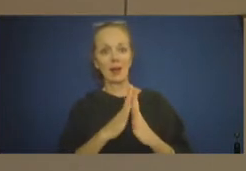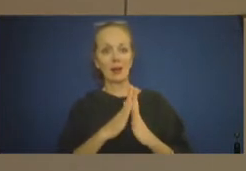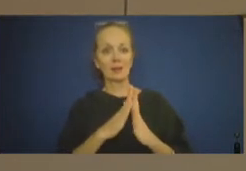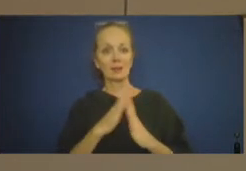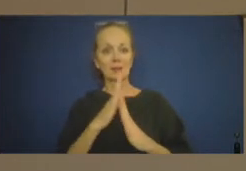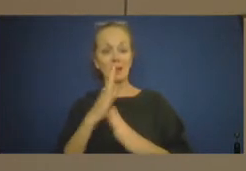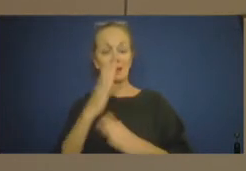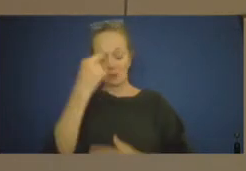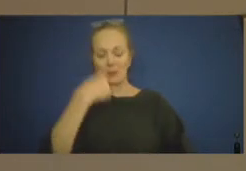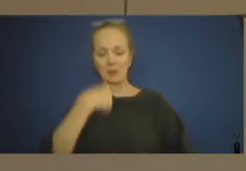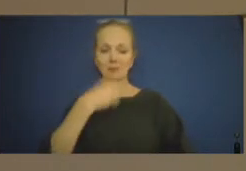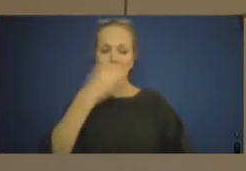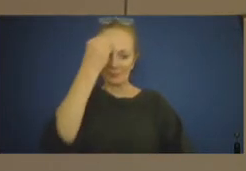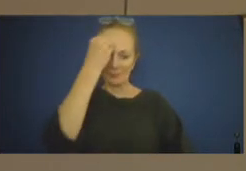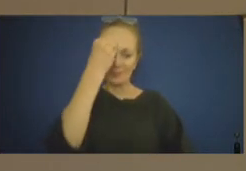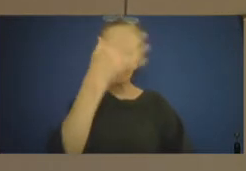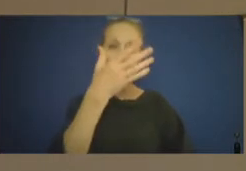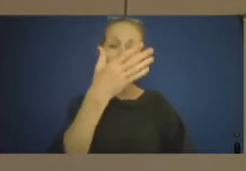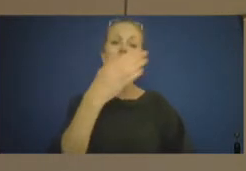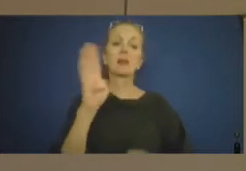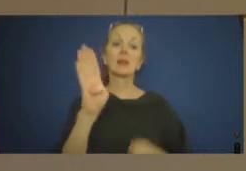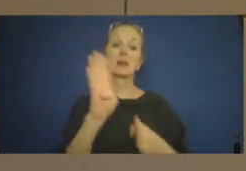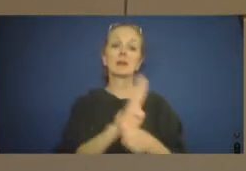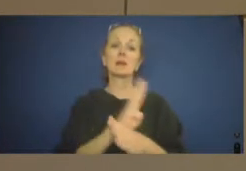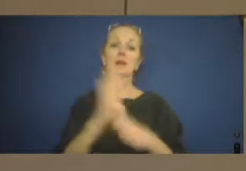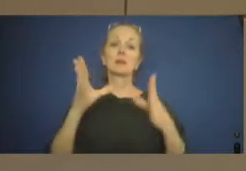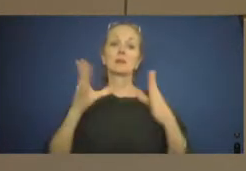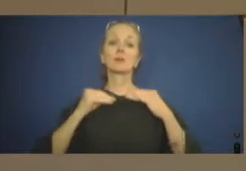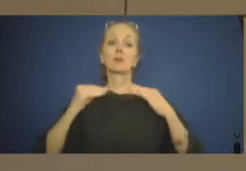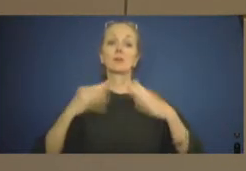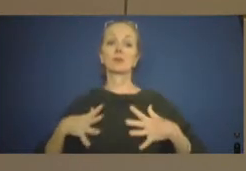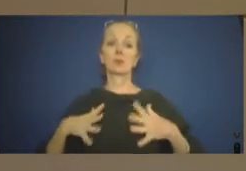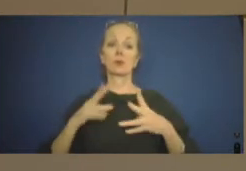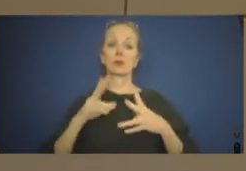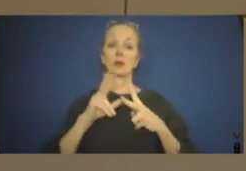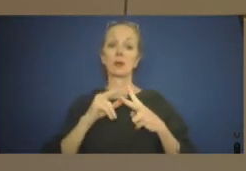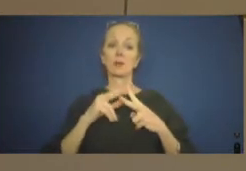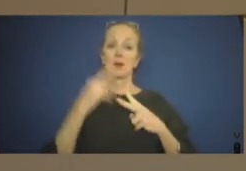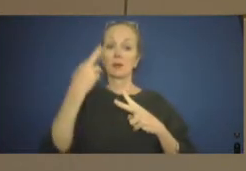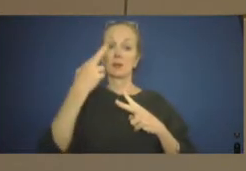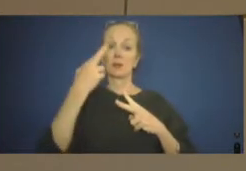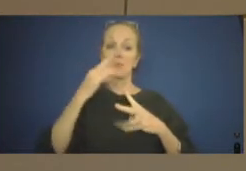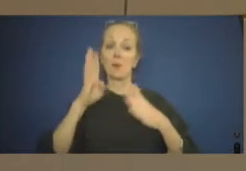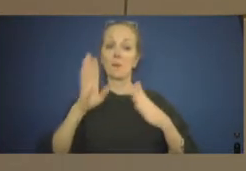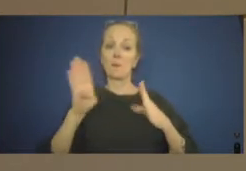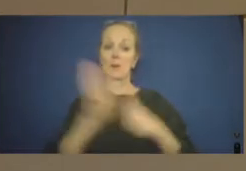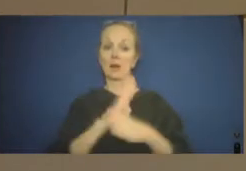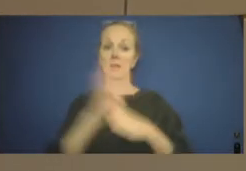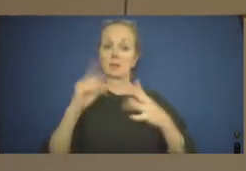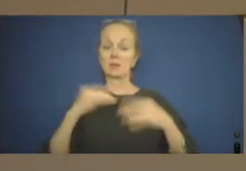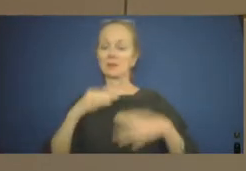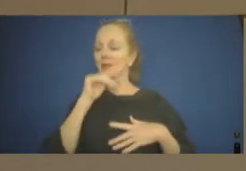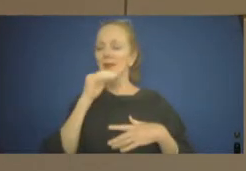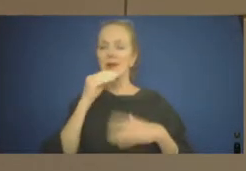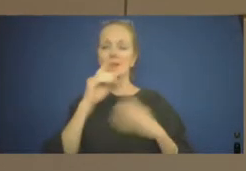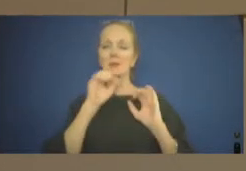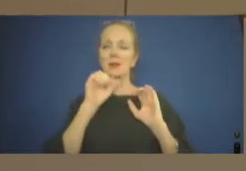I'll tell you. The business owner, there were a couple reasons. The business owners not being able to access